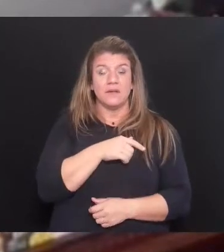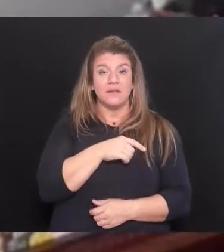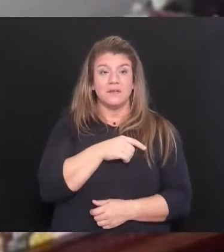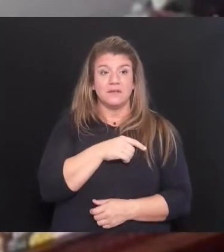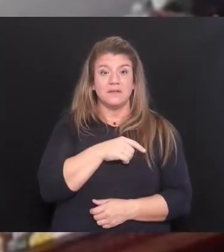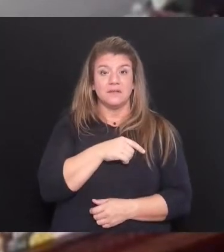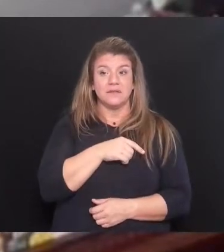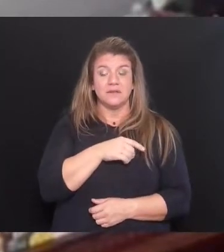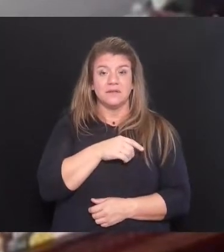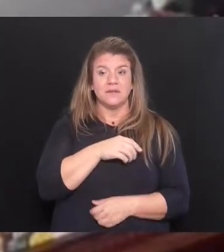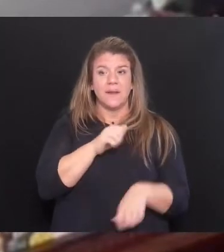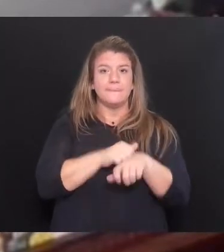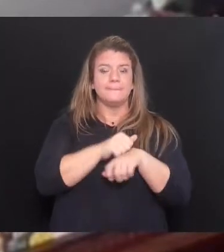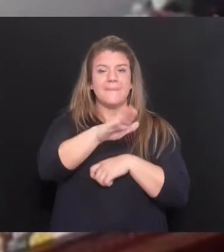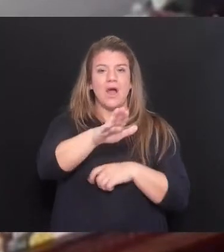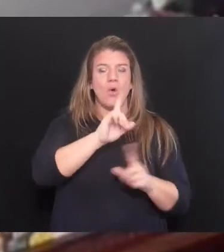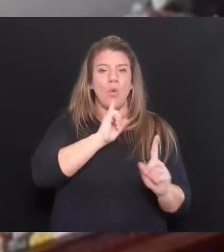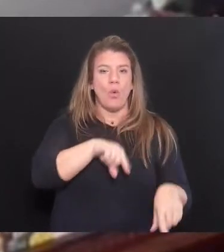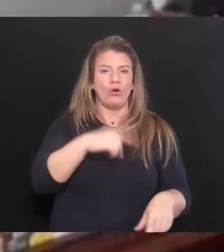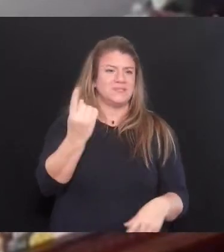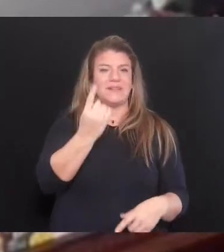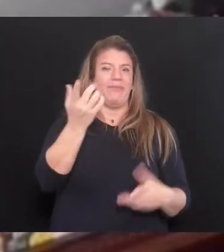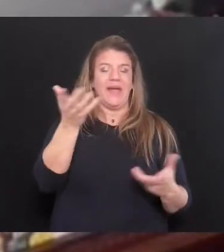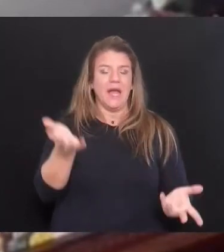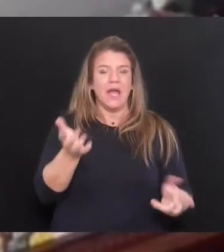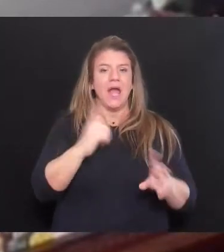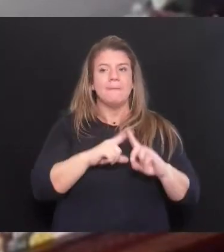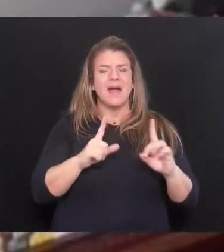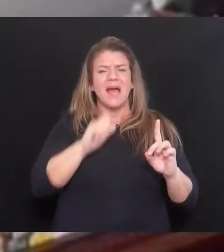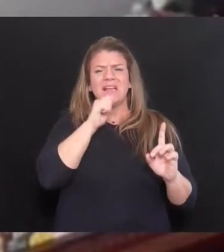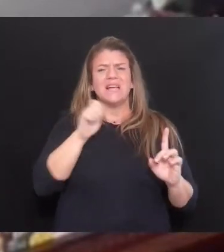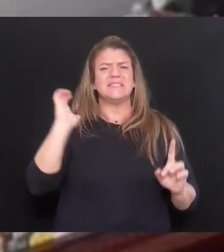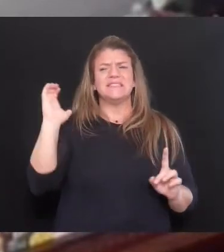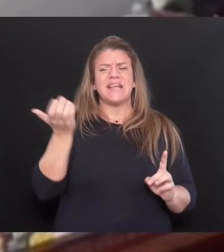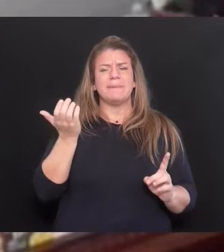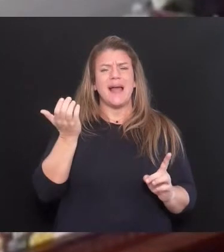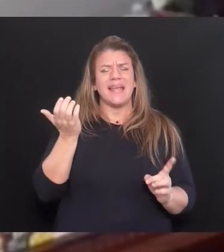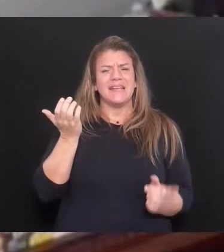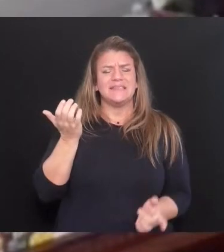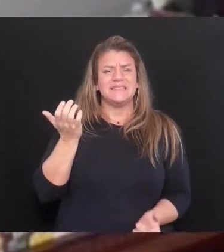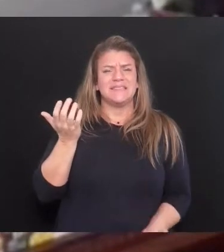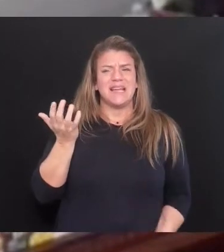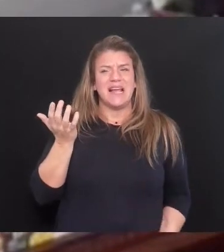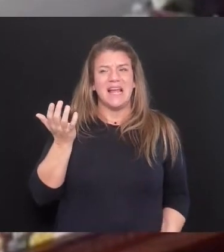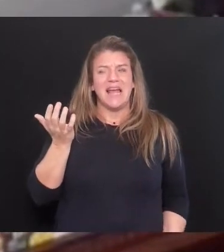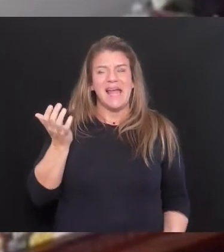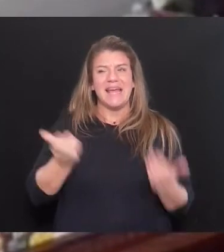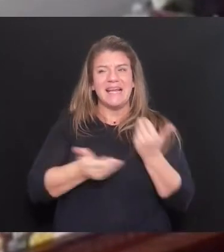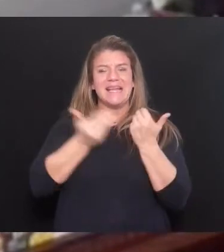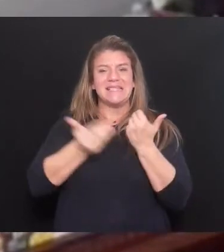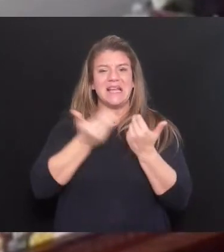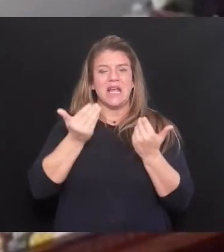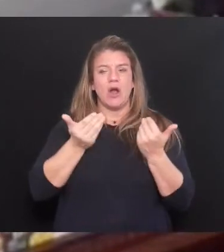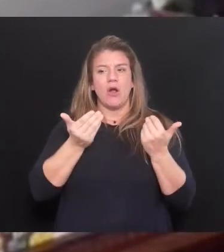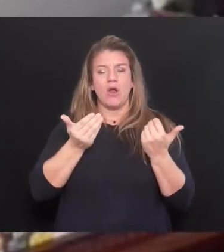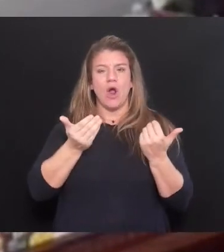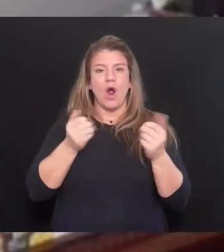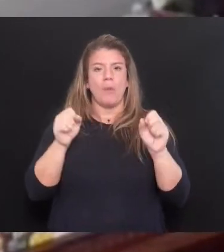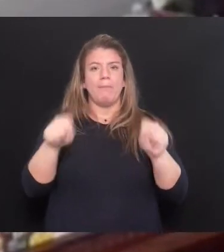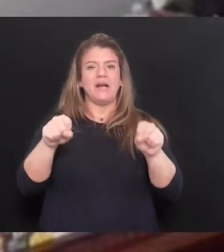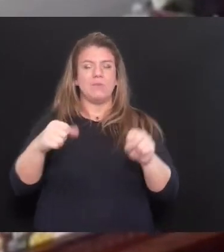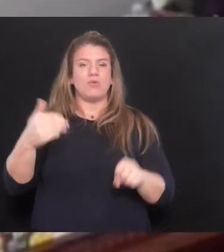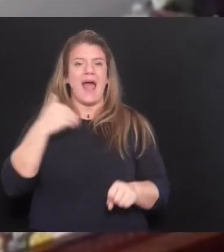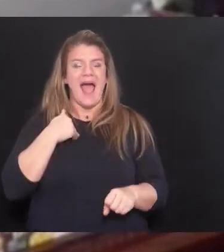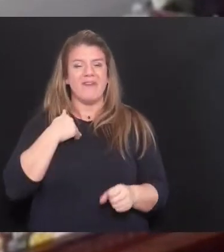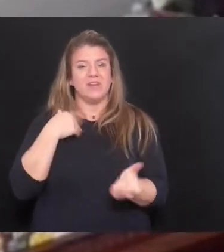or mail order ivermectin. And it doesn't seem like it's easy or possible to have a rational discussion